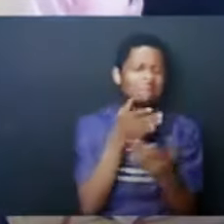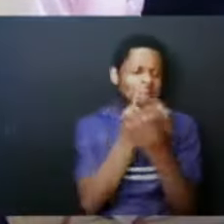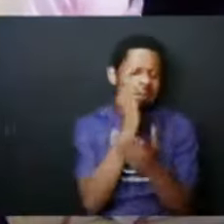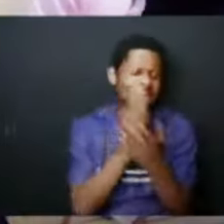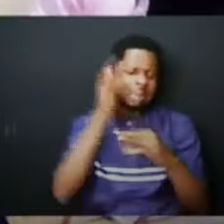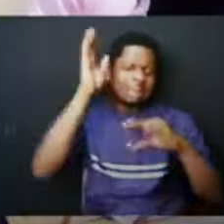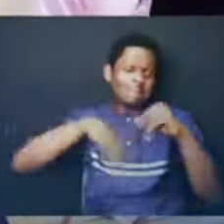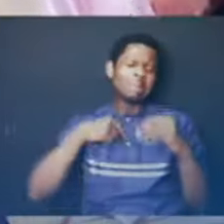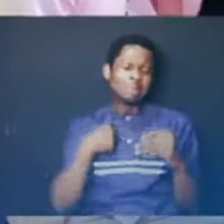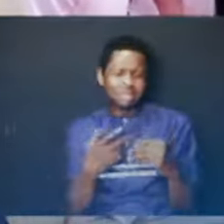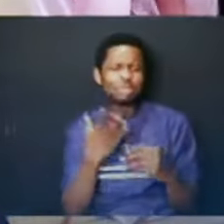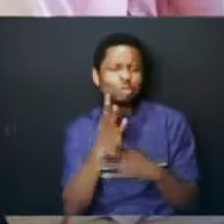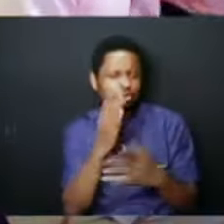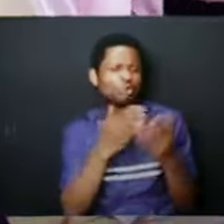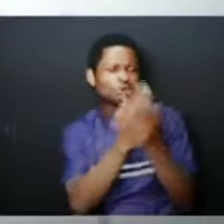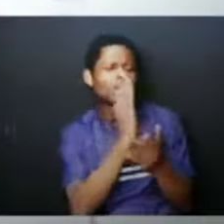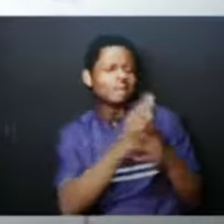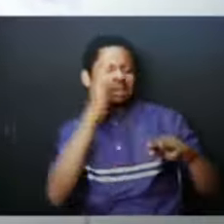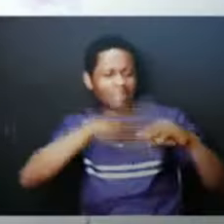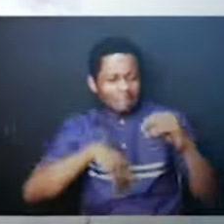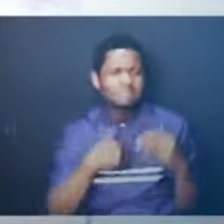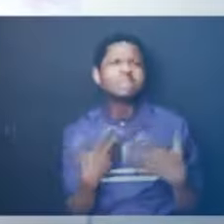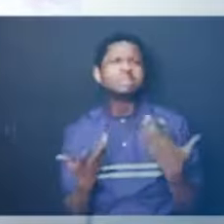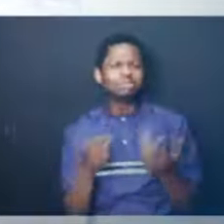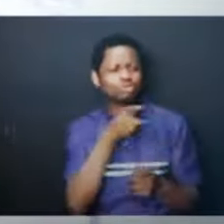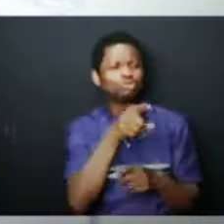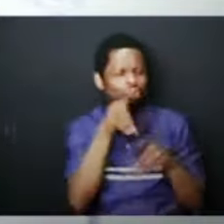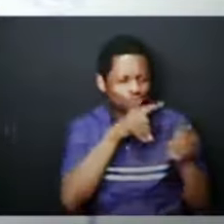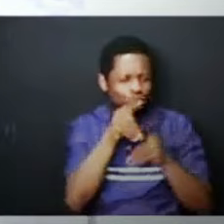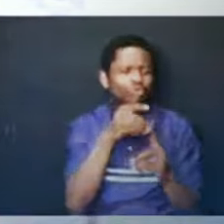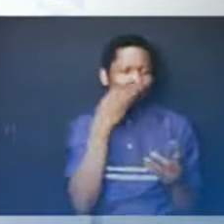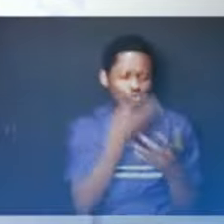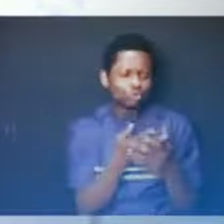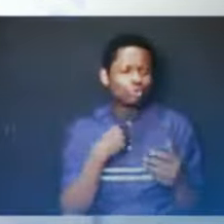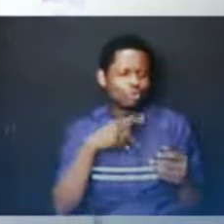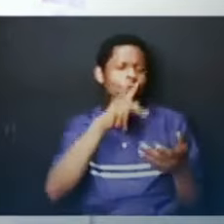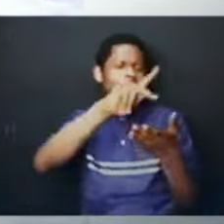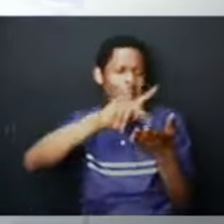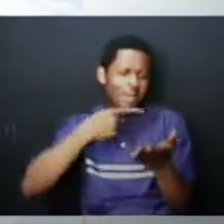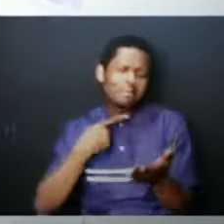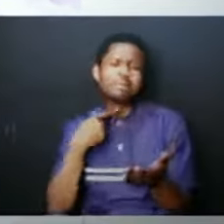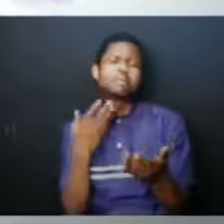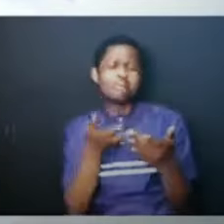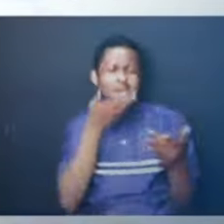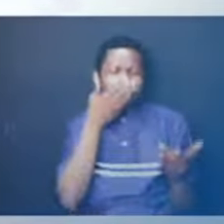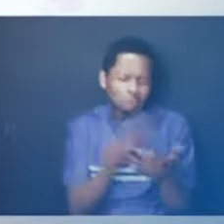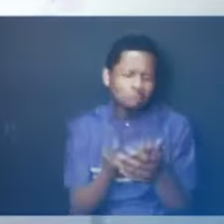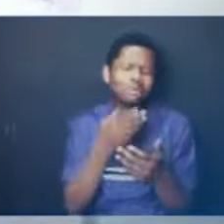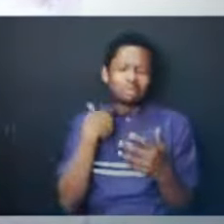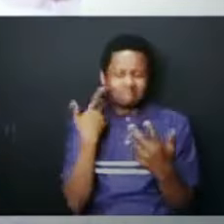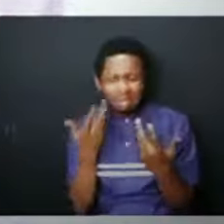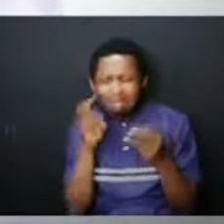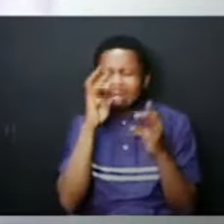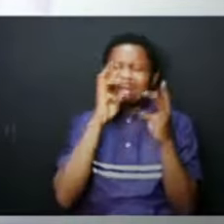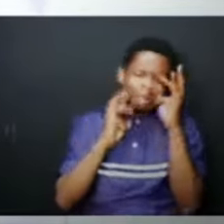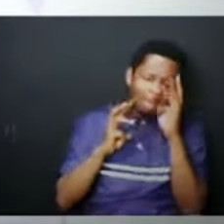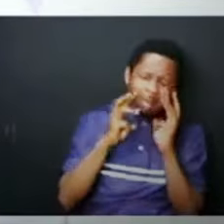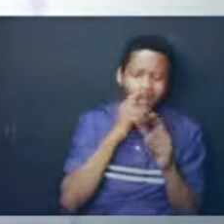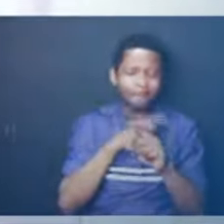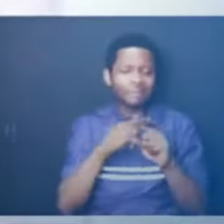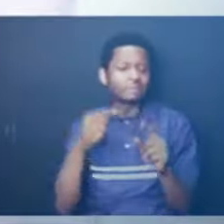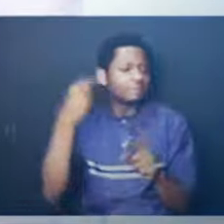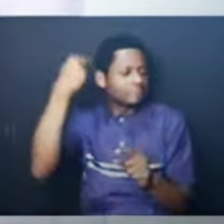Ose na okachire David say what tene a chene me if he say what the papa etua me ka I said the osu awirewo osu no